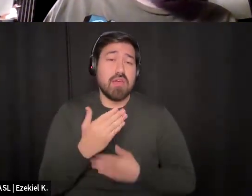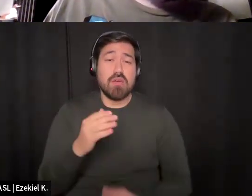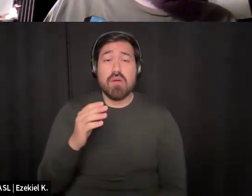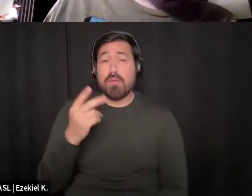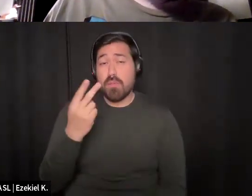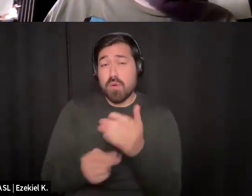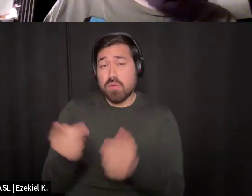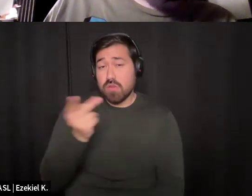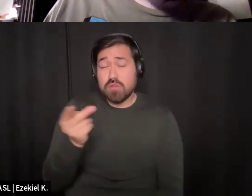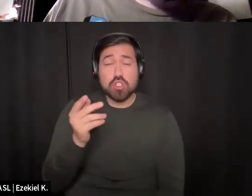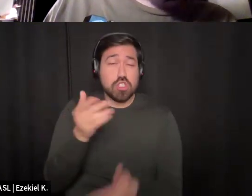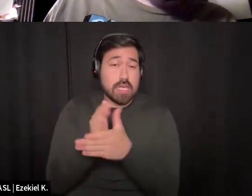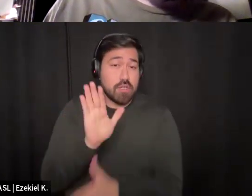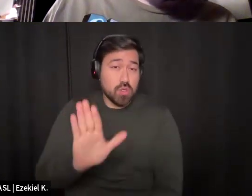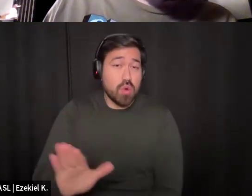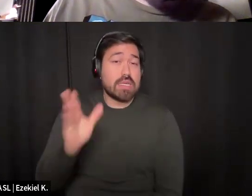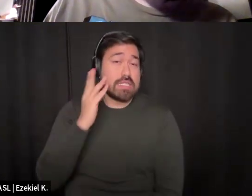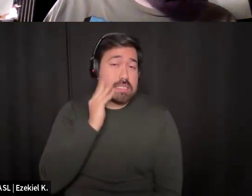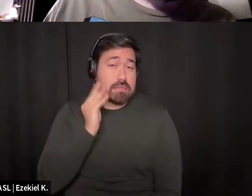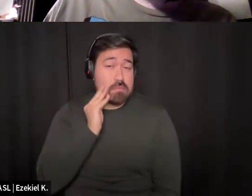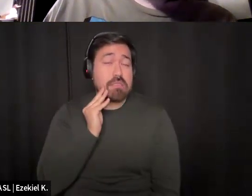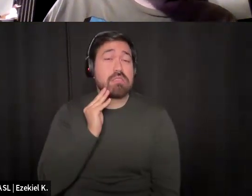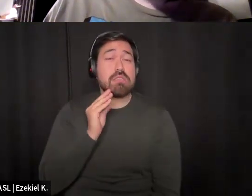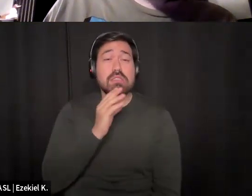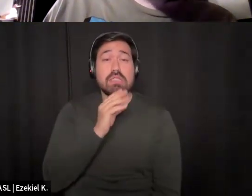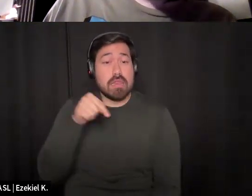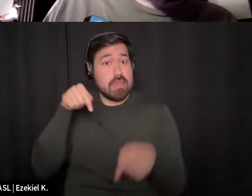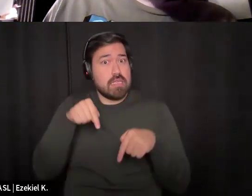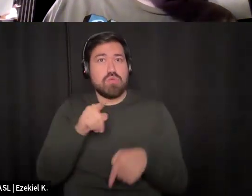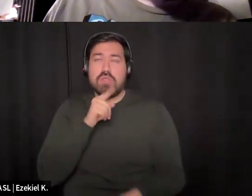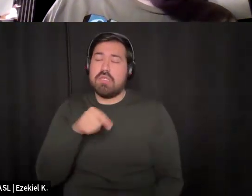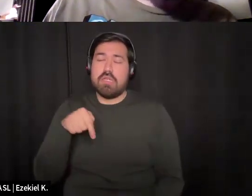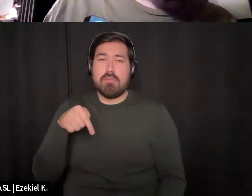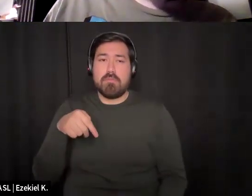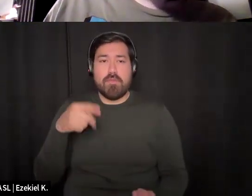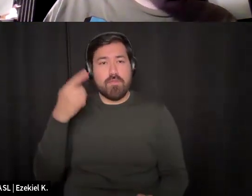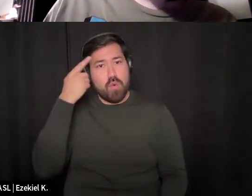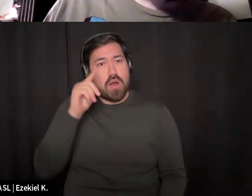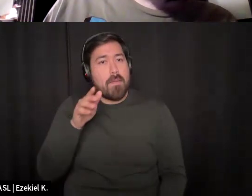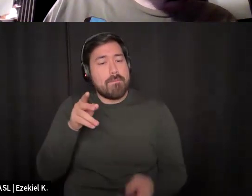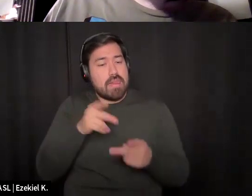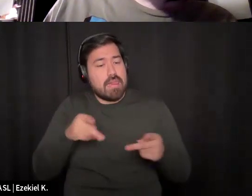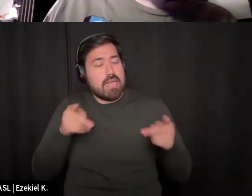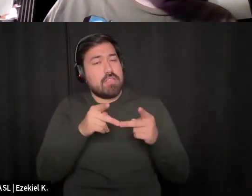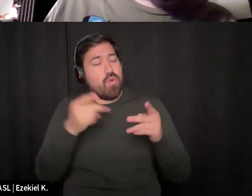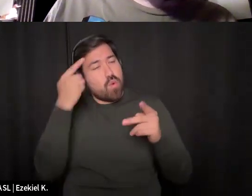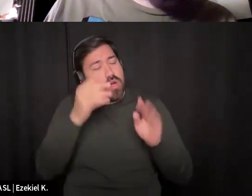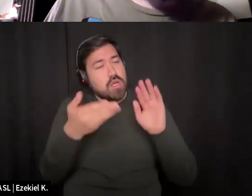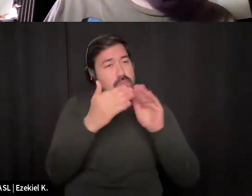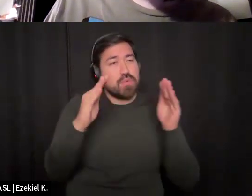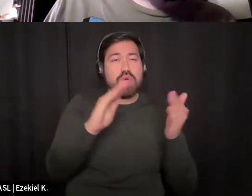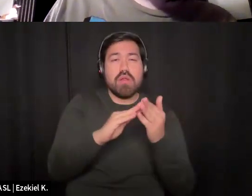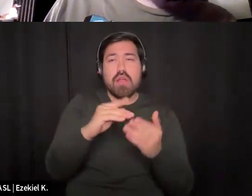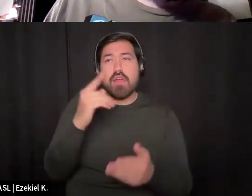and sharing your experiences. And this was really meant to be a place of community